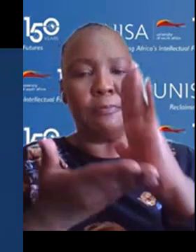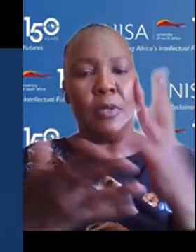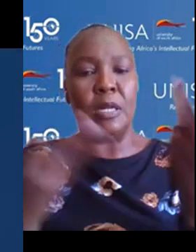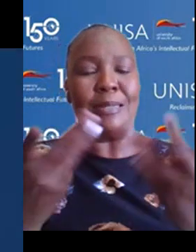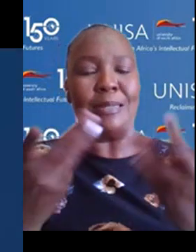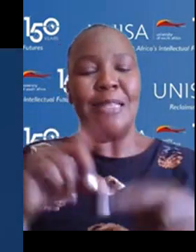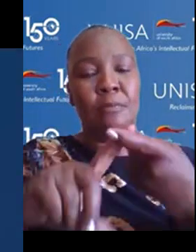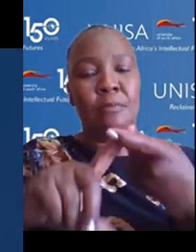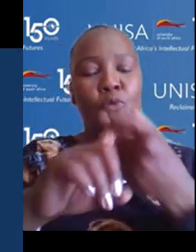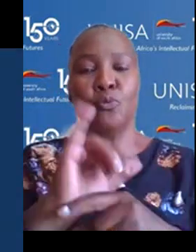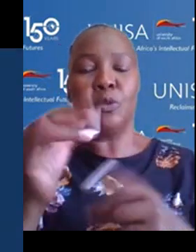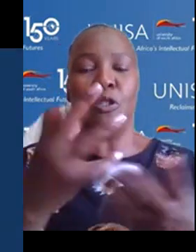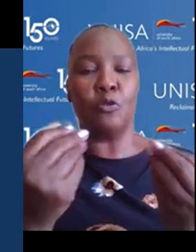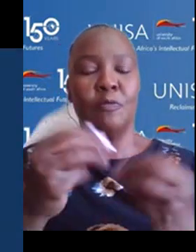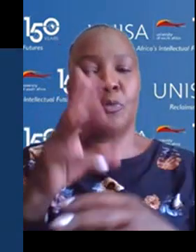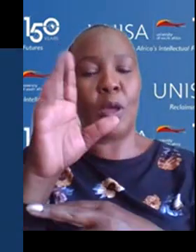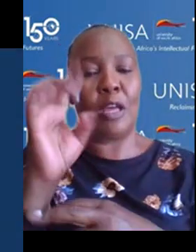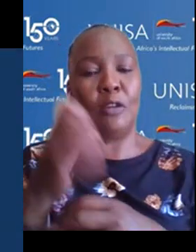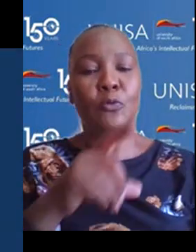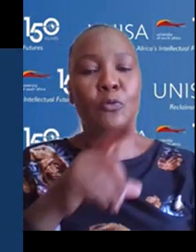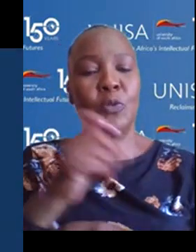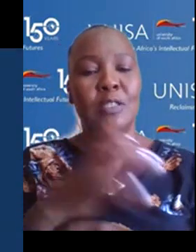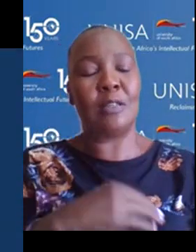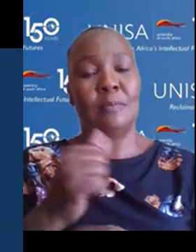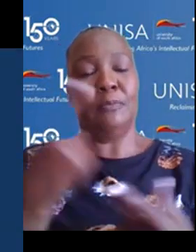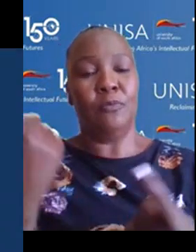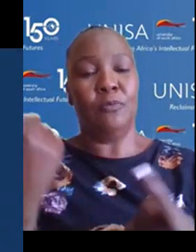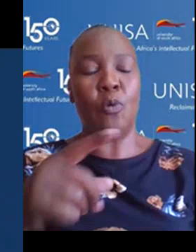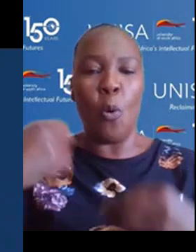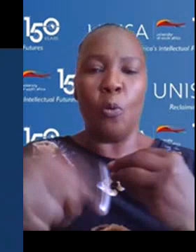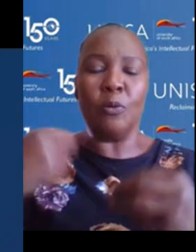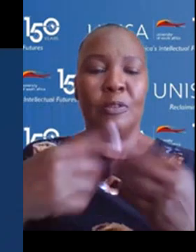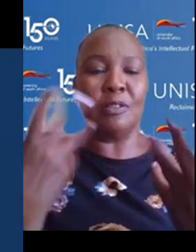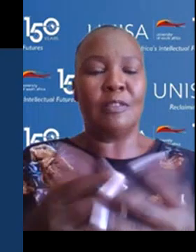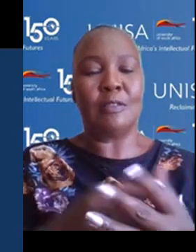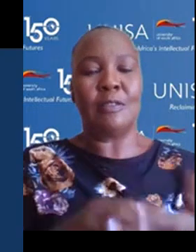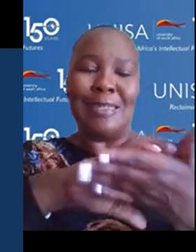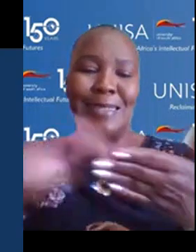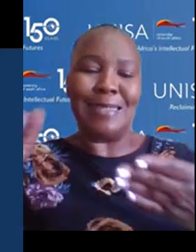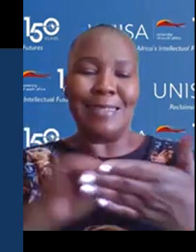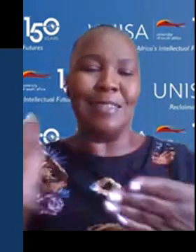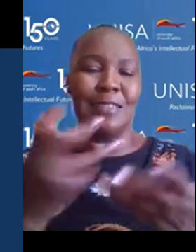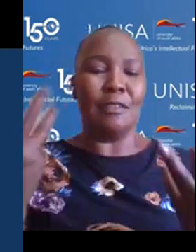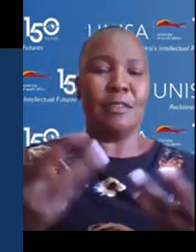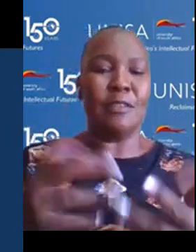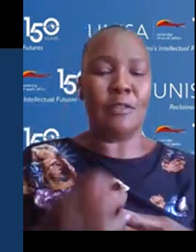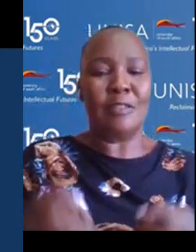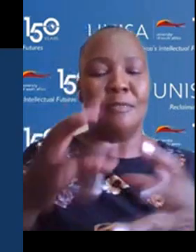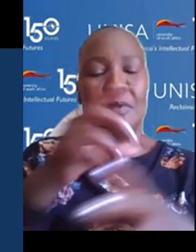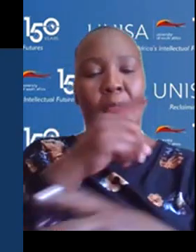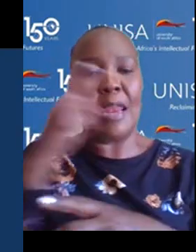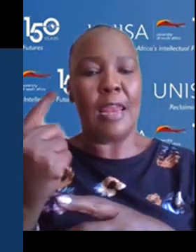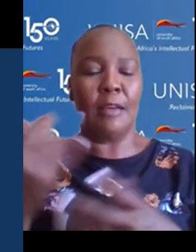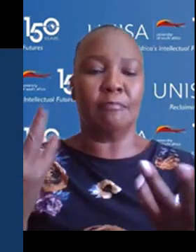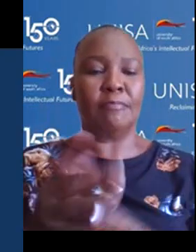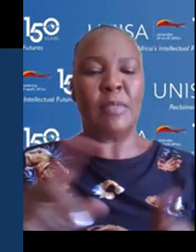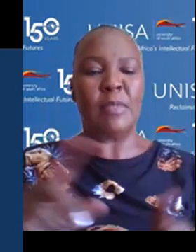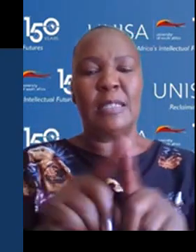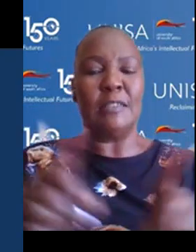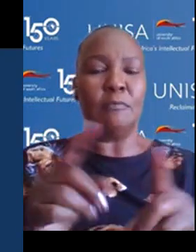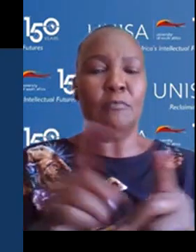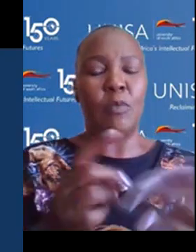on which software you're using. But the main ones that you'll always find is the delete, the copy, the open, the rename, and the move. So pretty much like the video